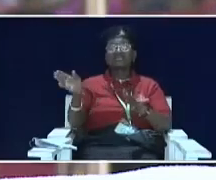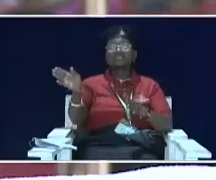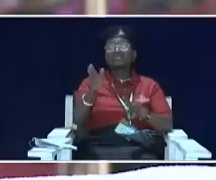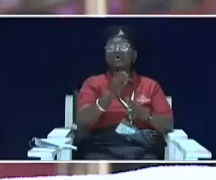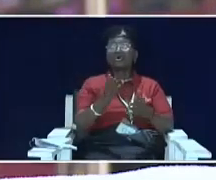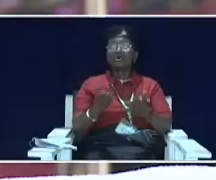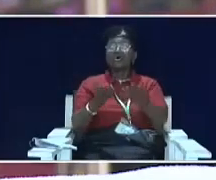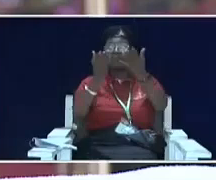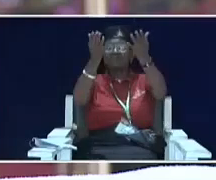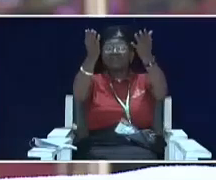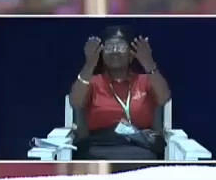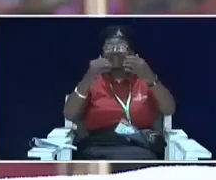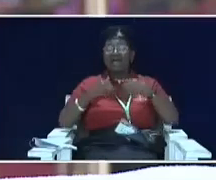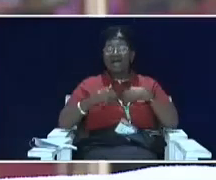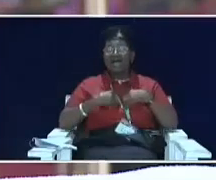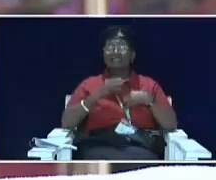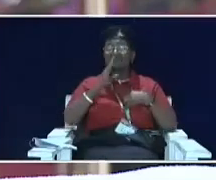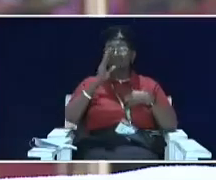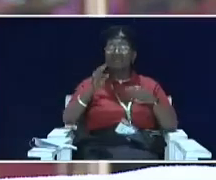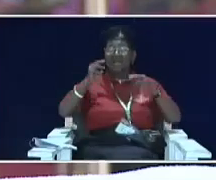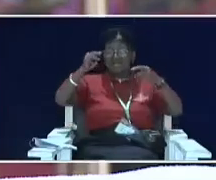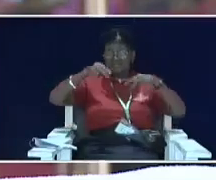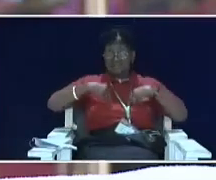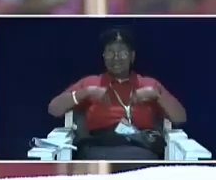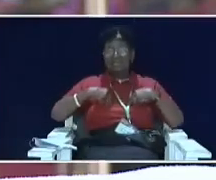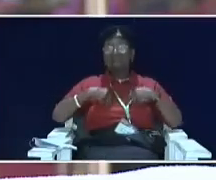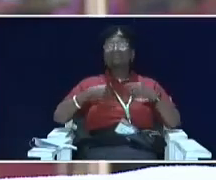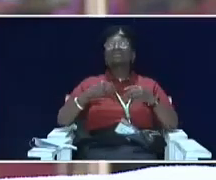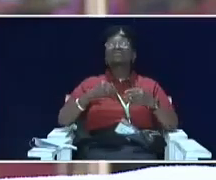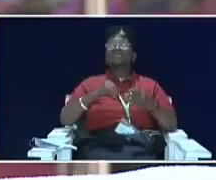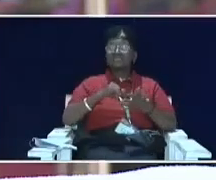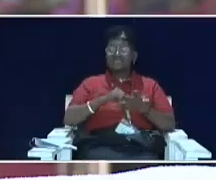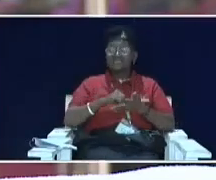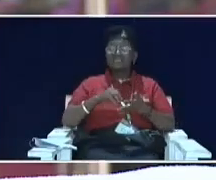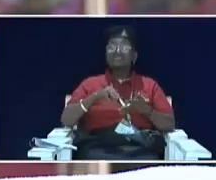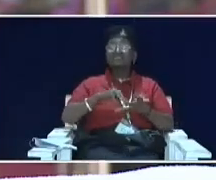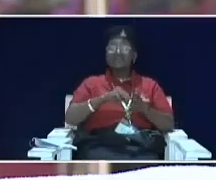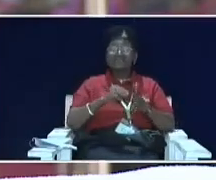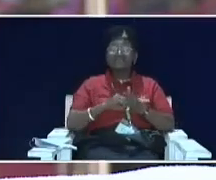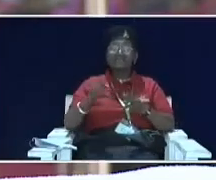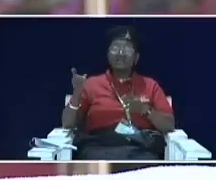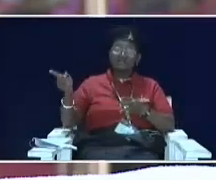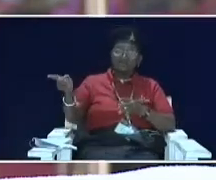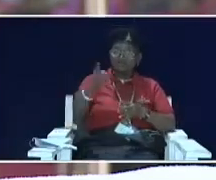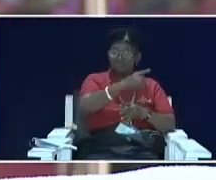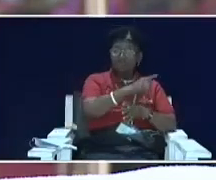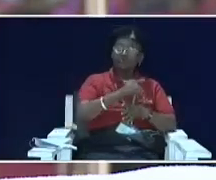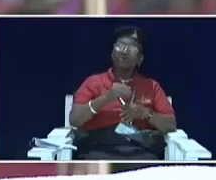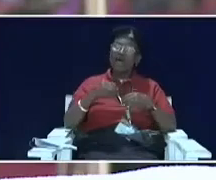you have been accepted. It means your prayer has been answered.